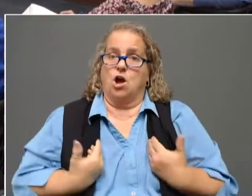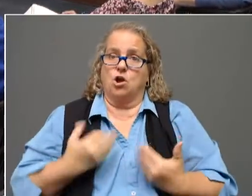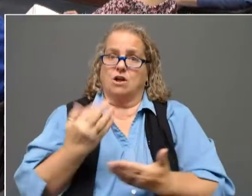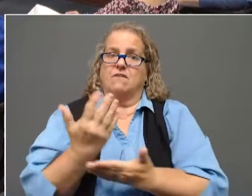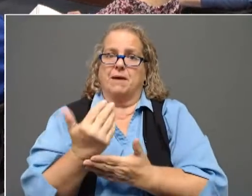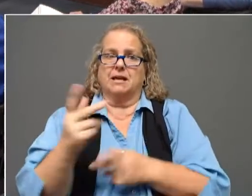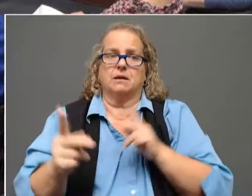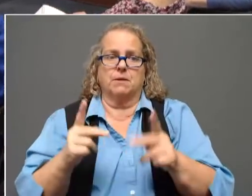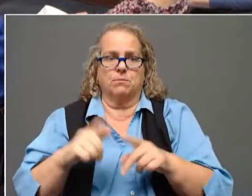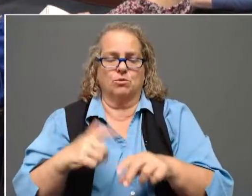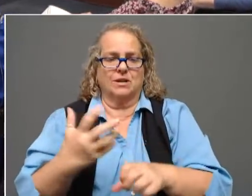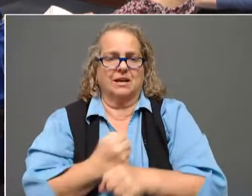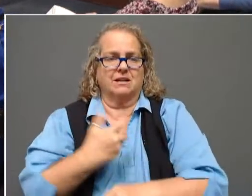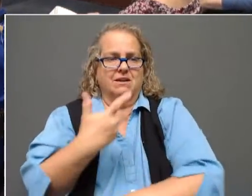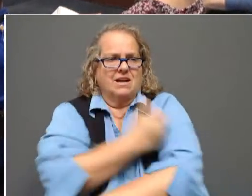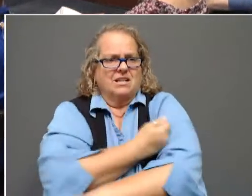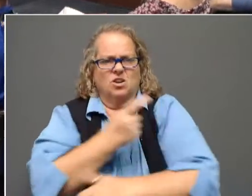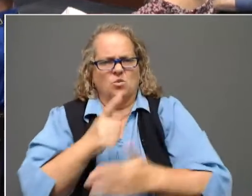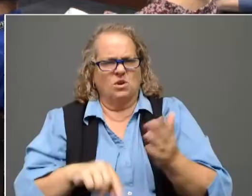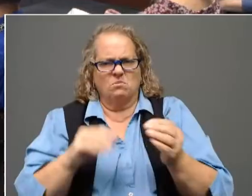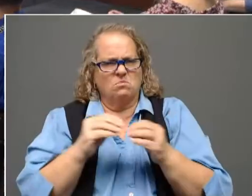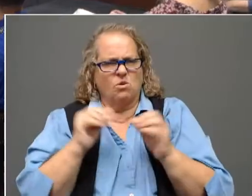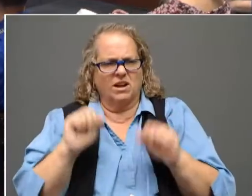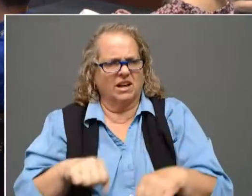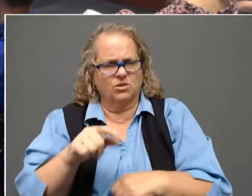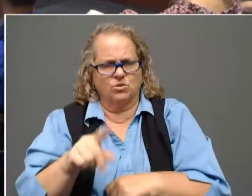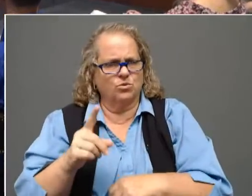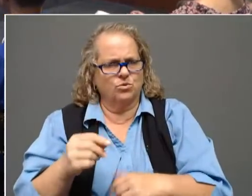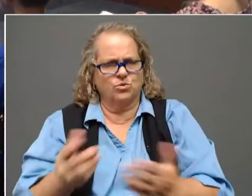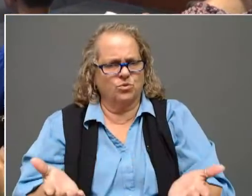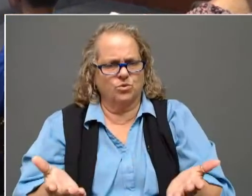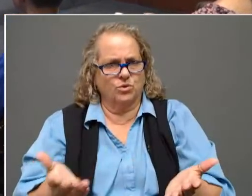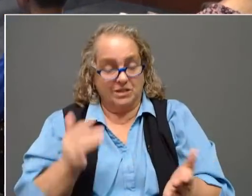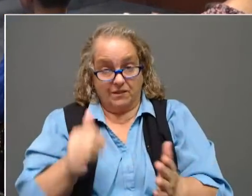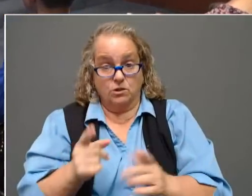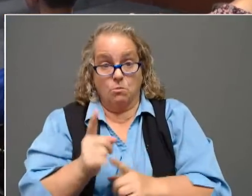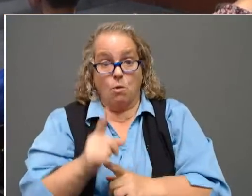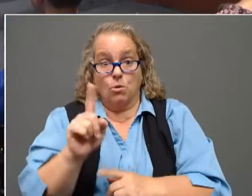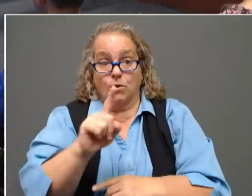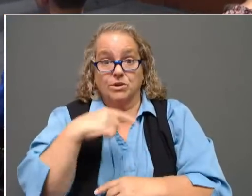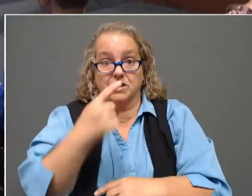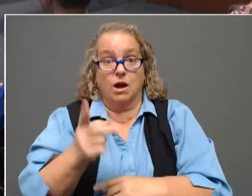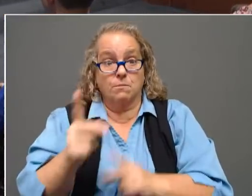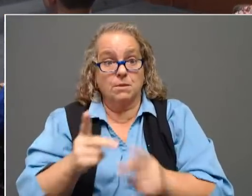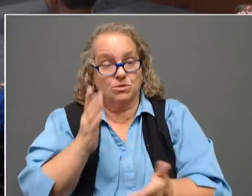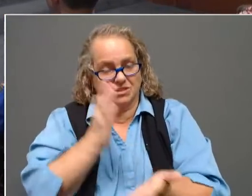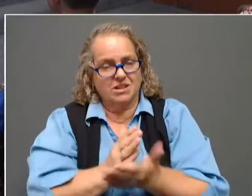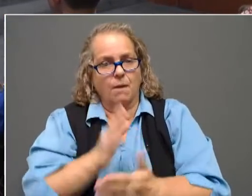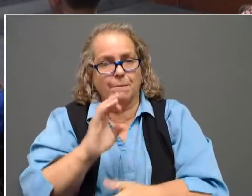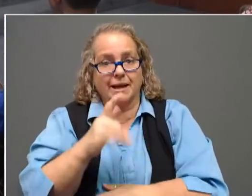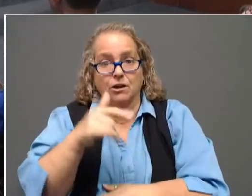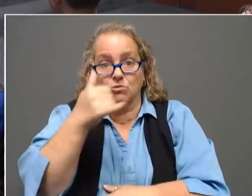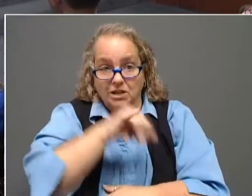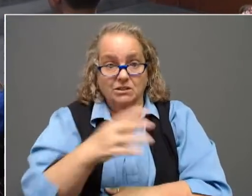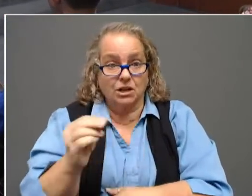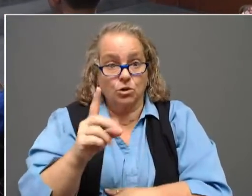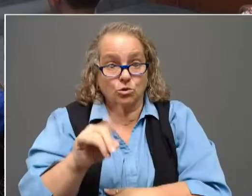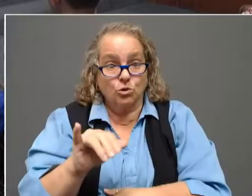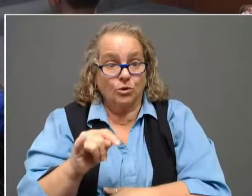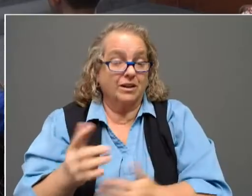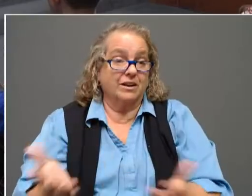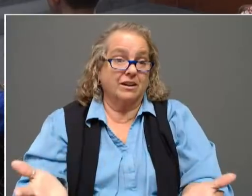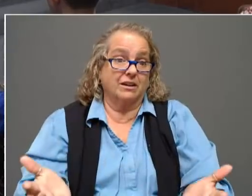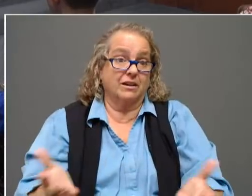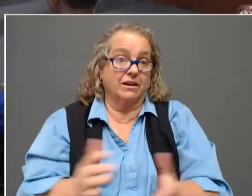can you do? I mean, is this a moment where you tell people to quit being ridiculous and do it? Well, I